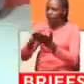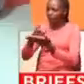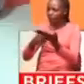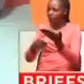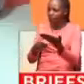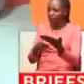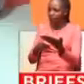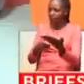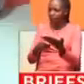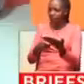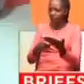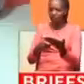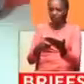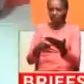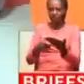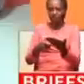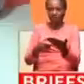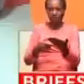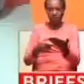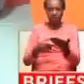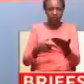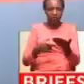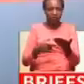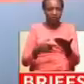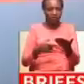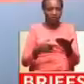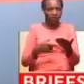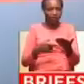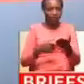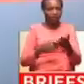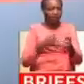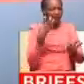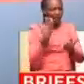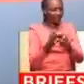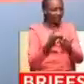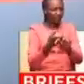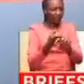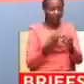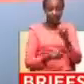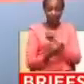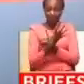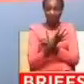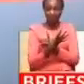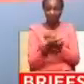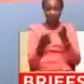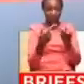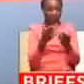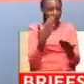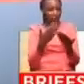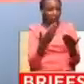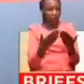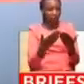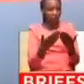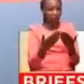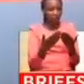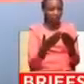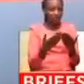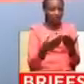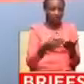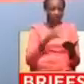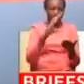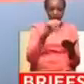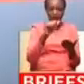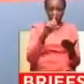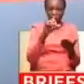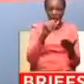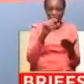I mean, things like, they're a bit difficult to describe, but They look like calabash, you know, you know a calabash,